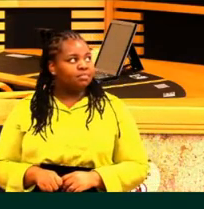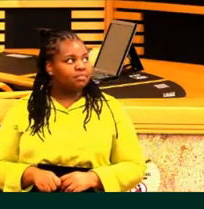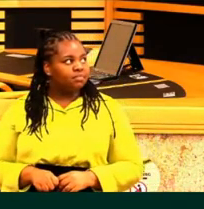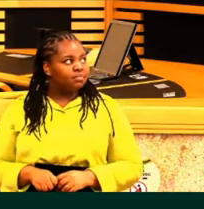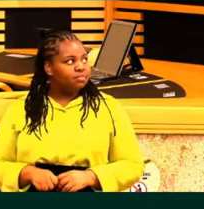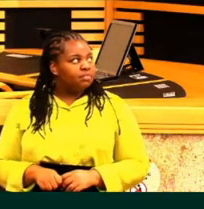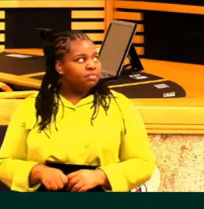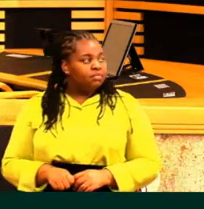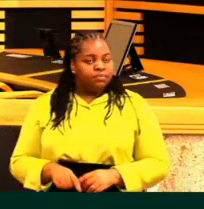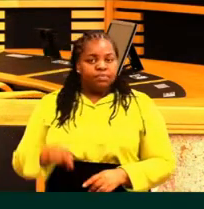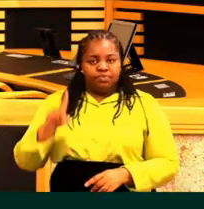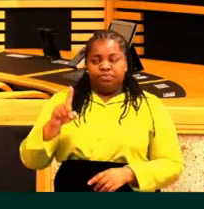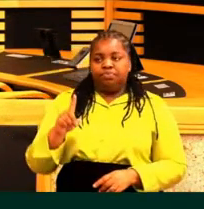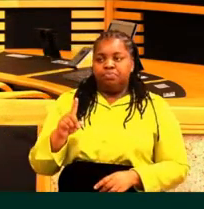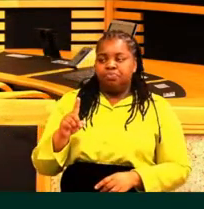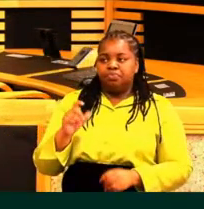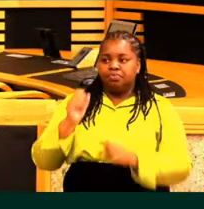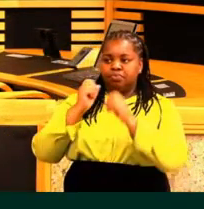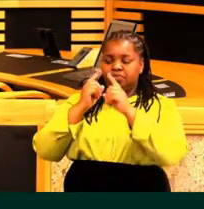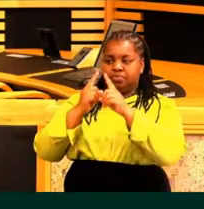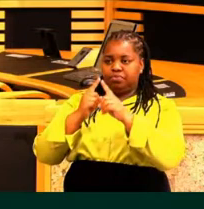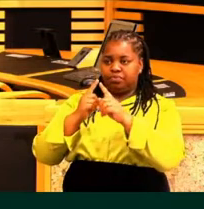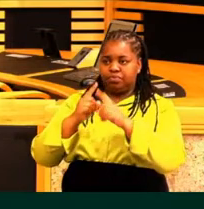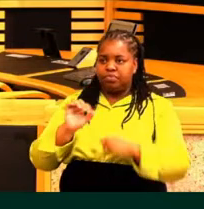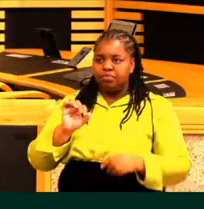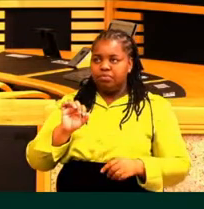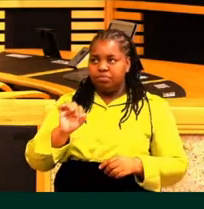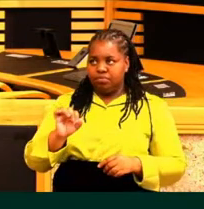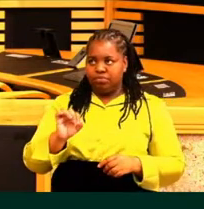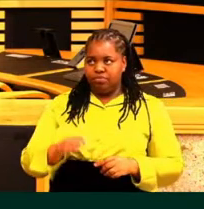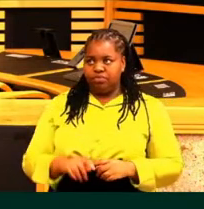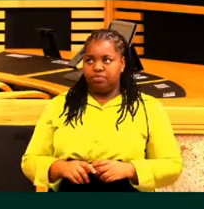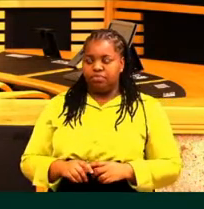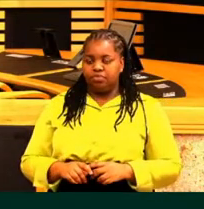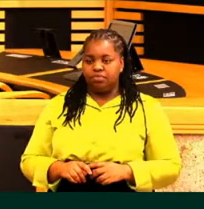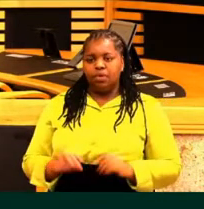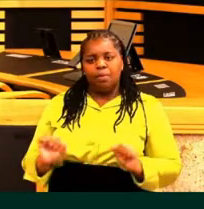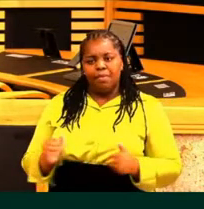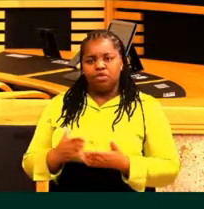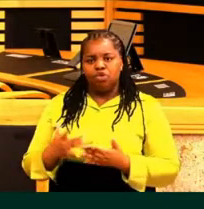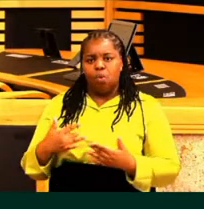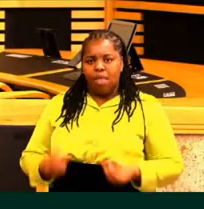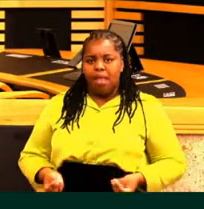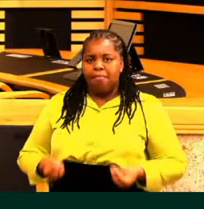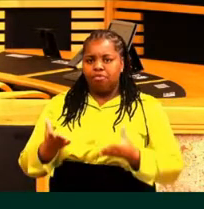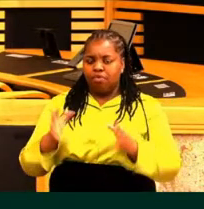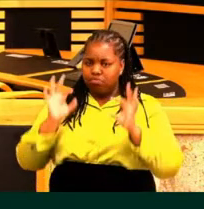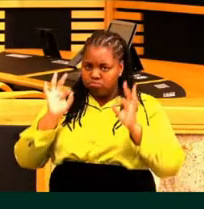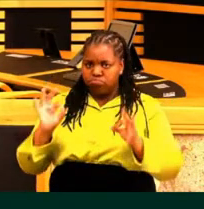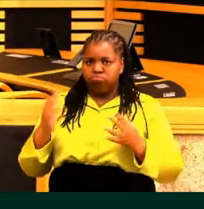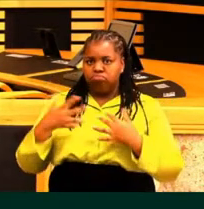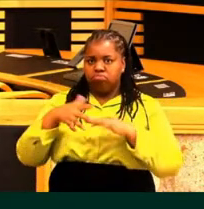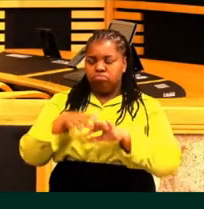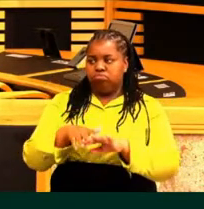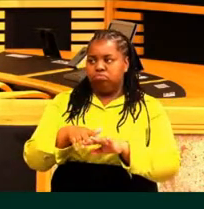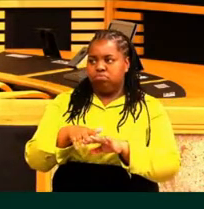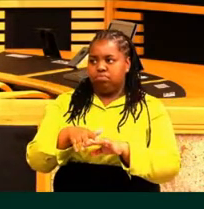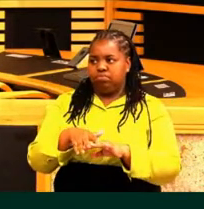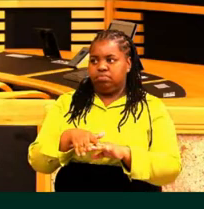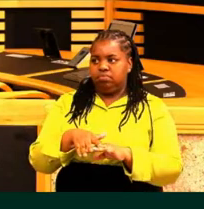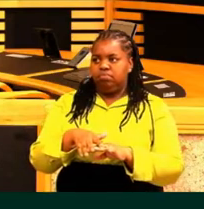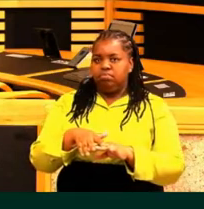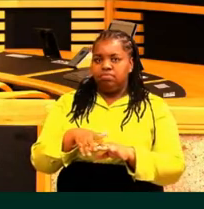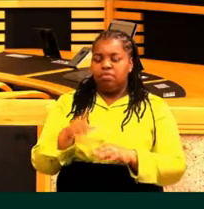objectives and purpose is to provide a comprehensive account on the implementation